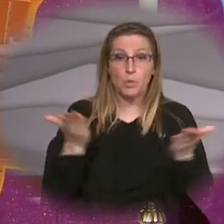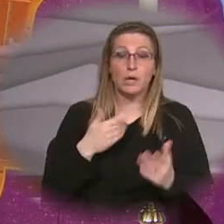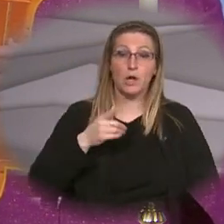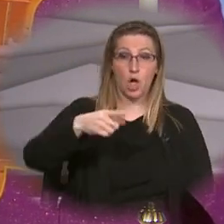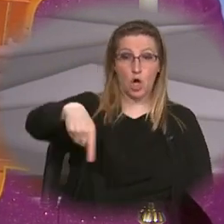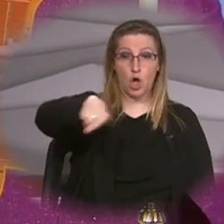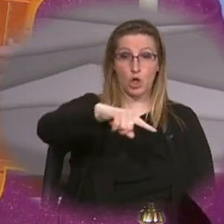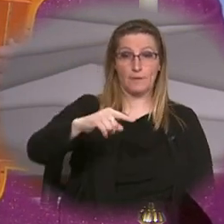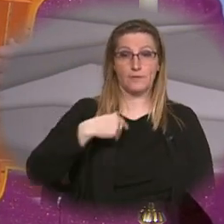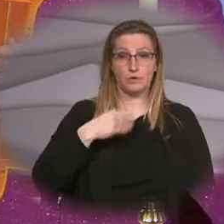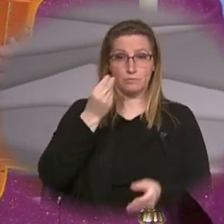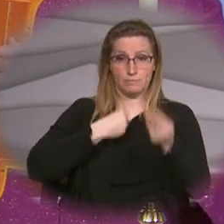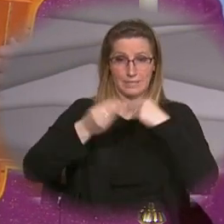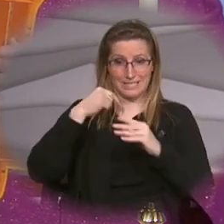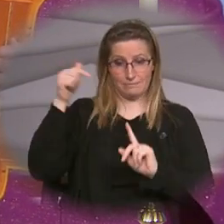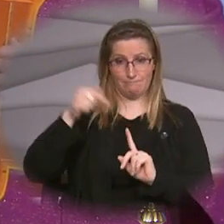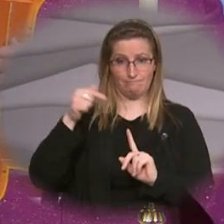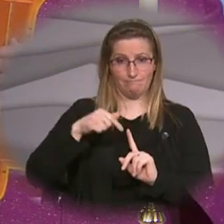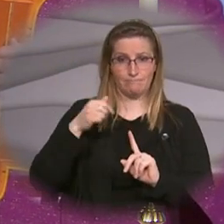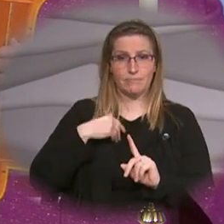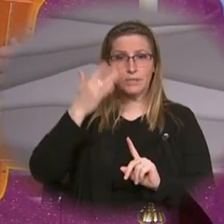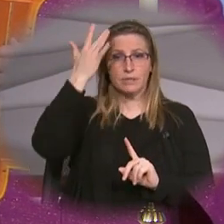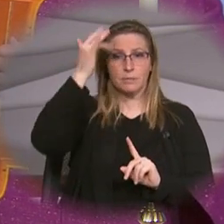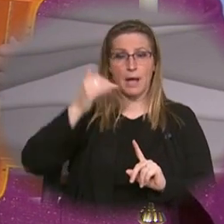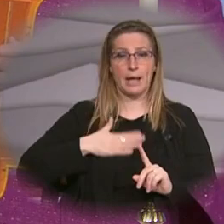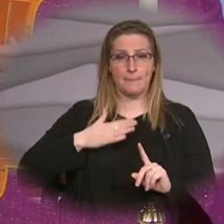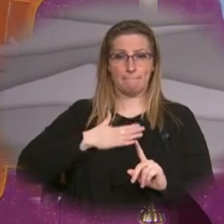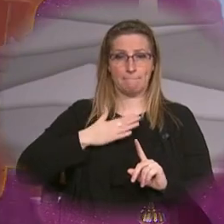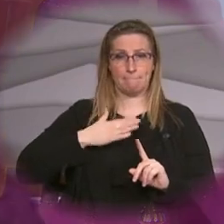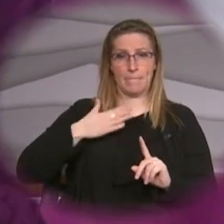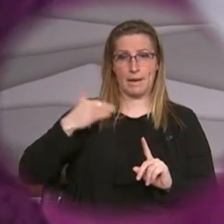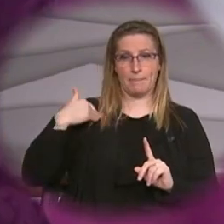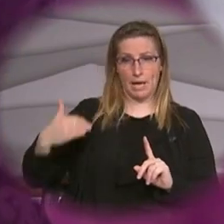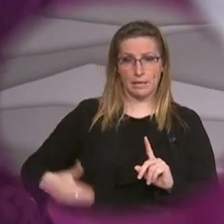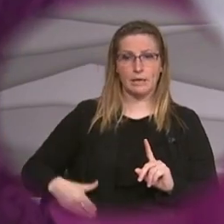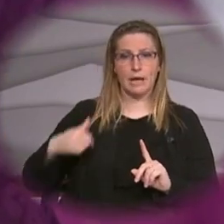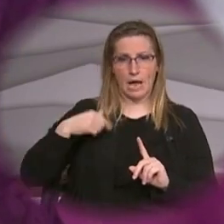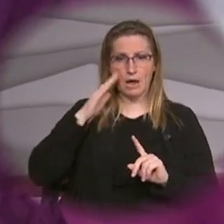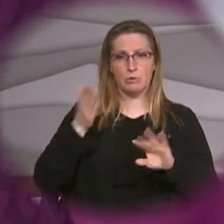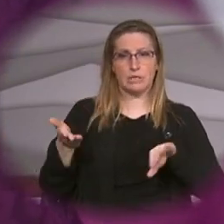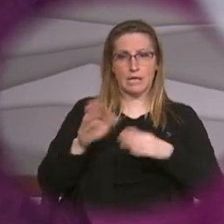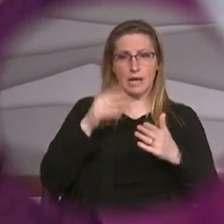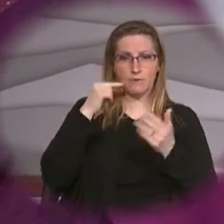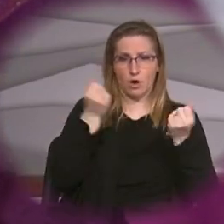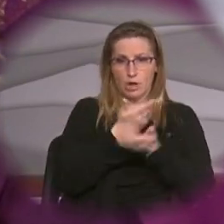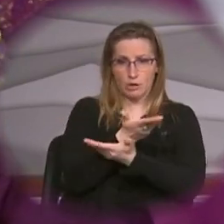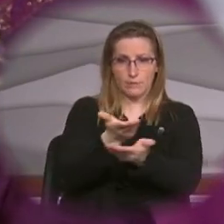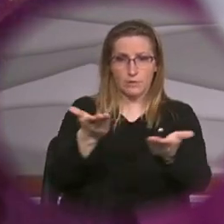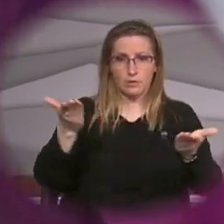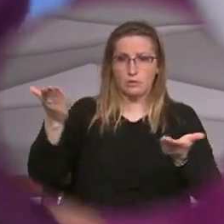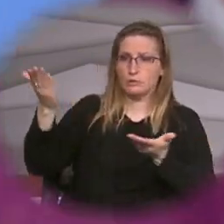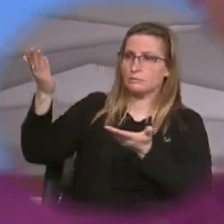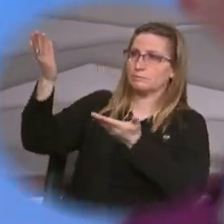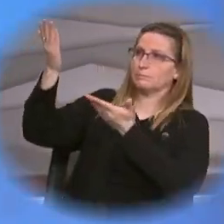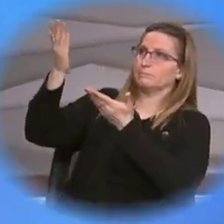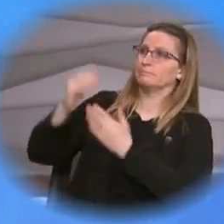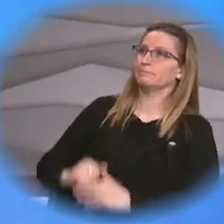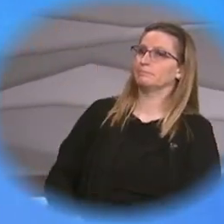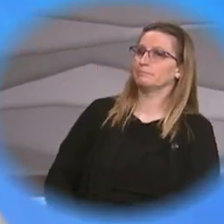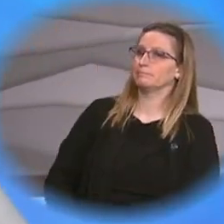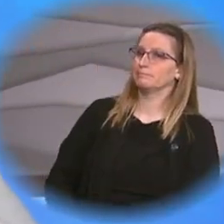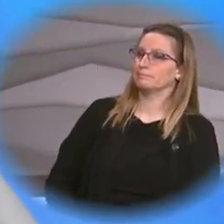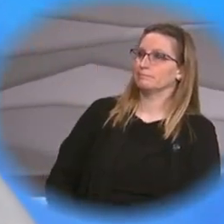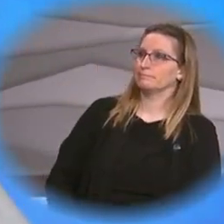Take this, all of you, and eat of it, for this is my body, which will be given up for you.